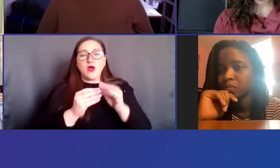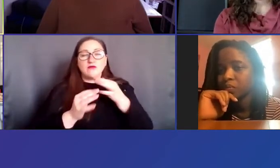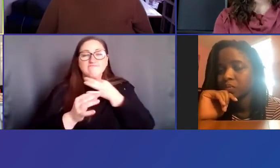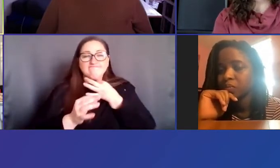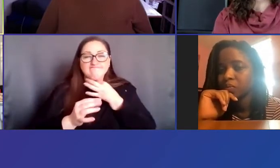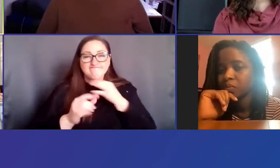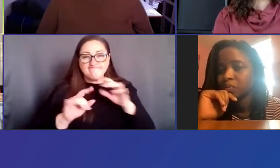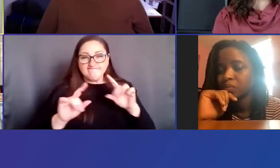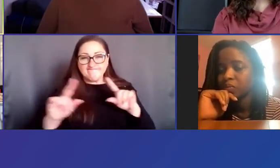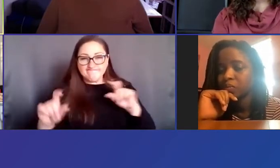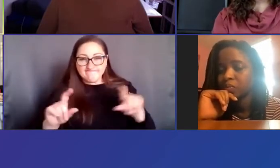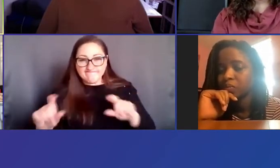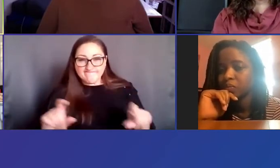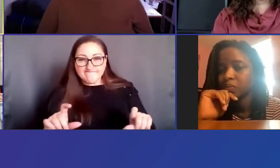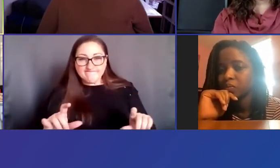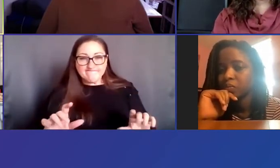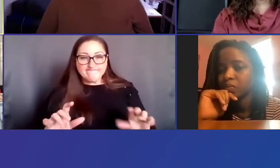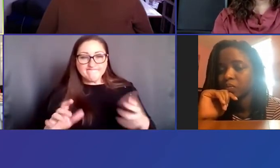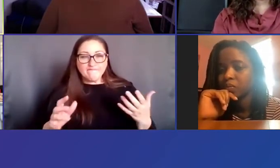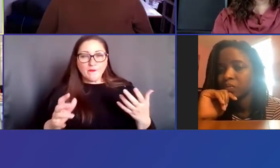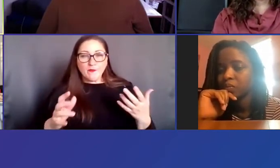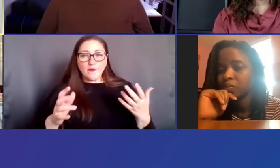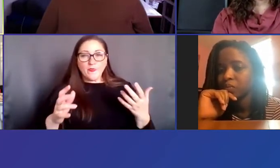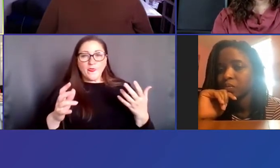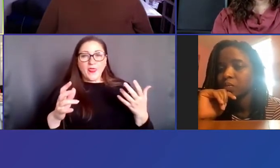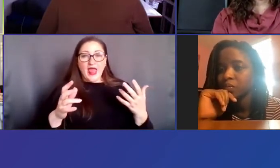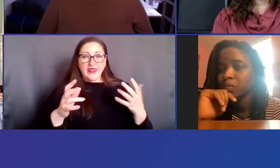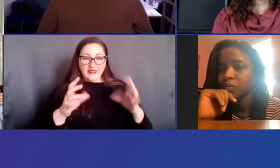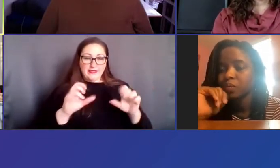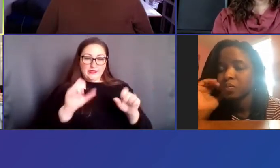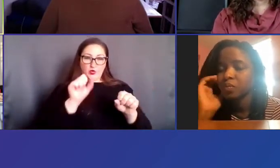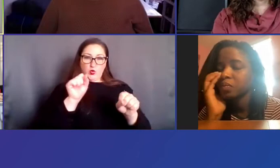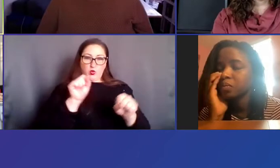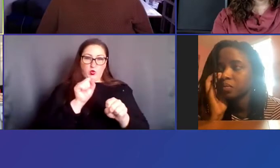who inside of your calling into this work that you're doing,